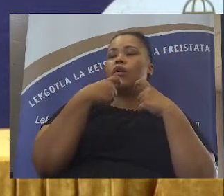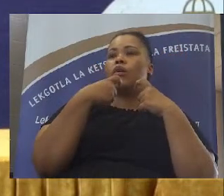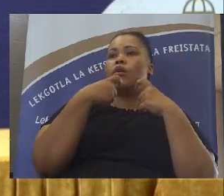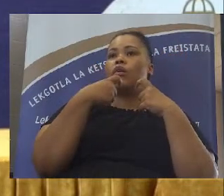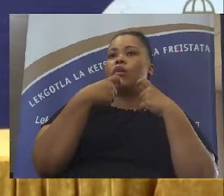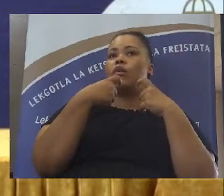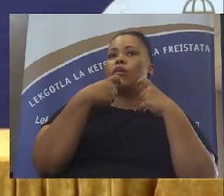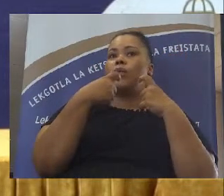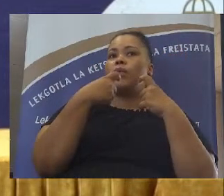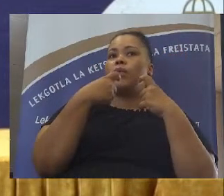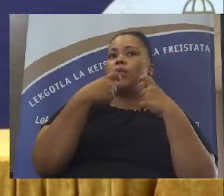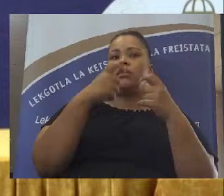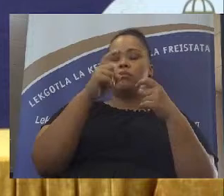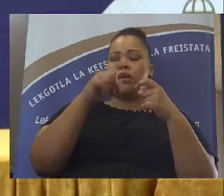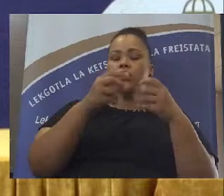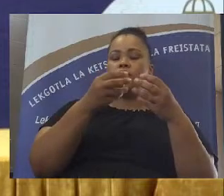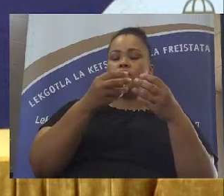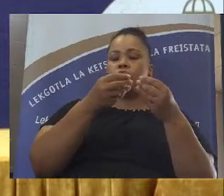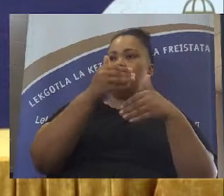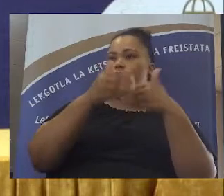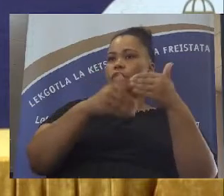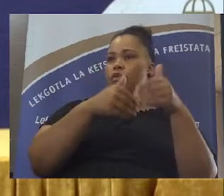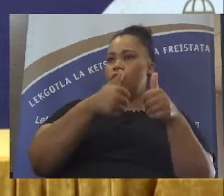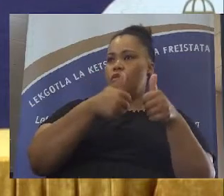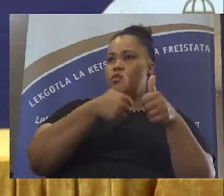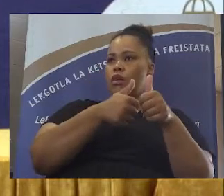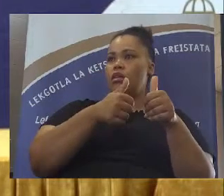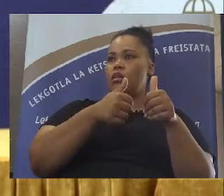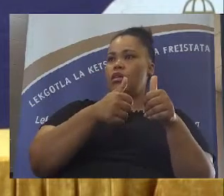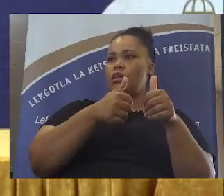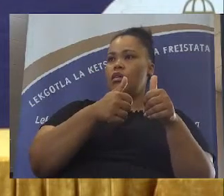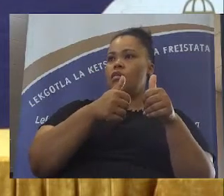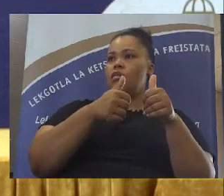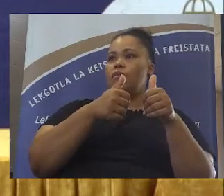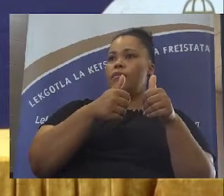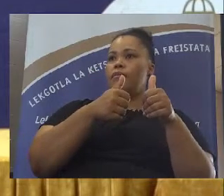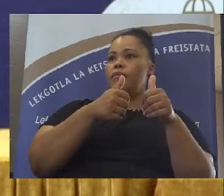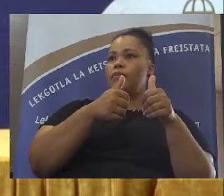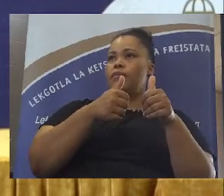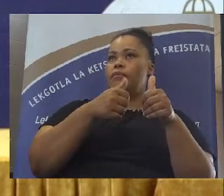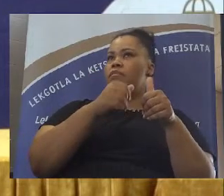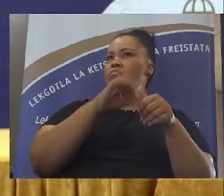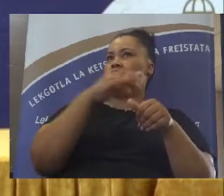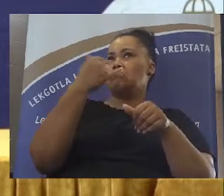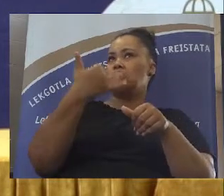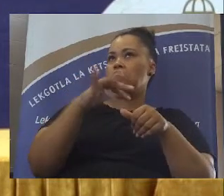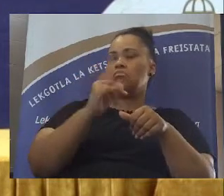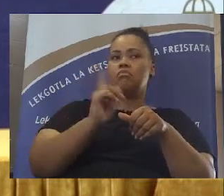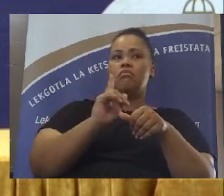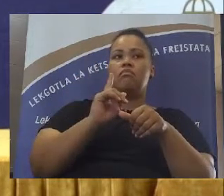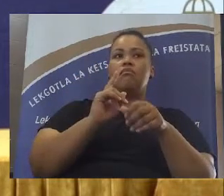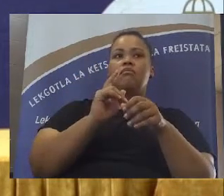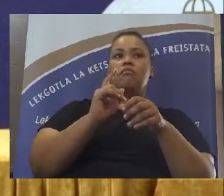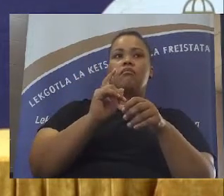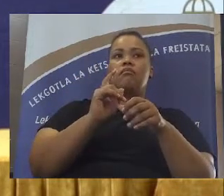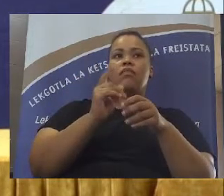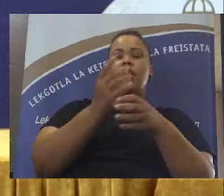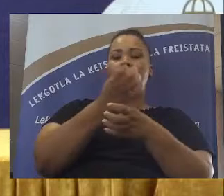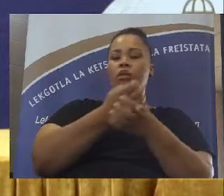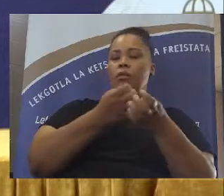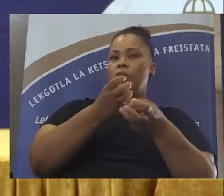a procedurally fair, informal, economically and expeditious manner, and